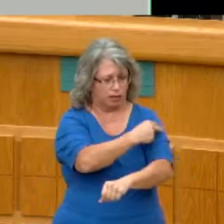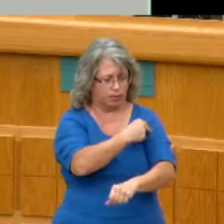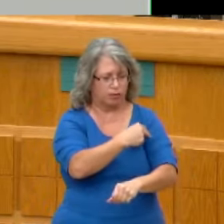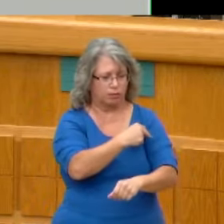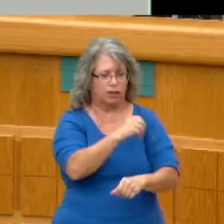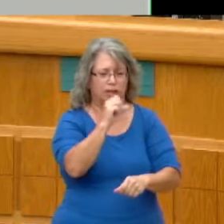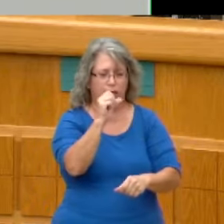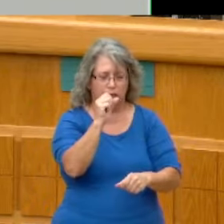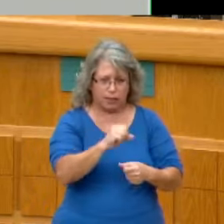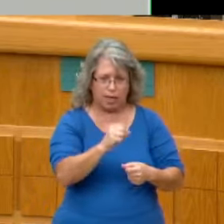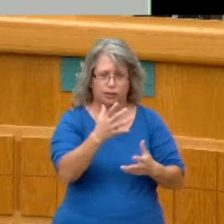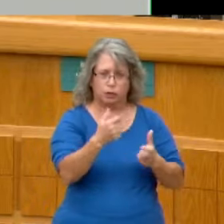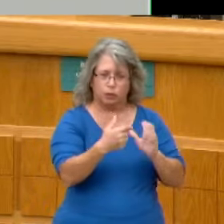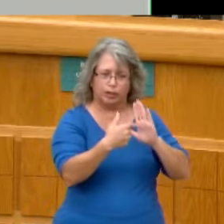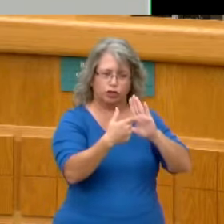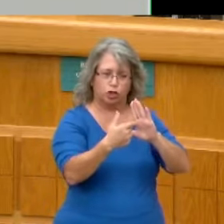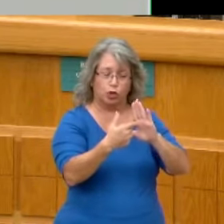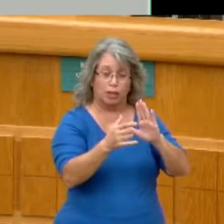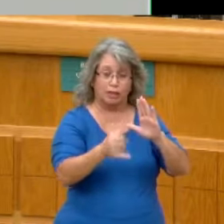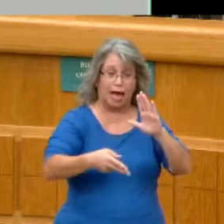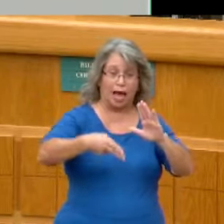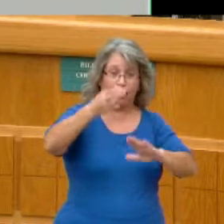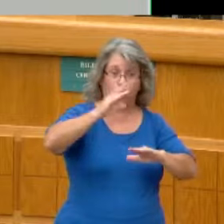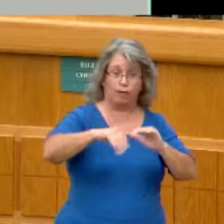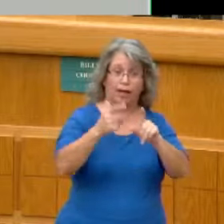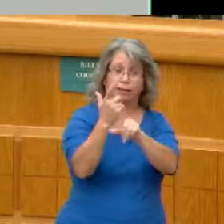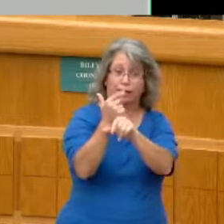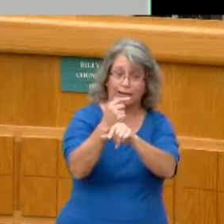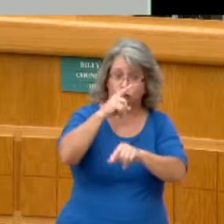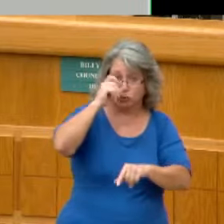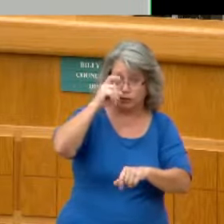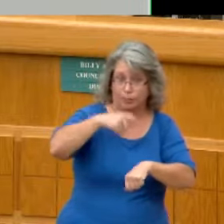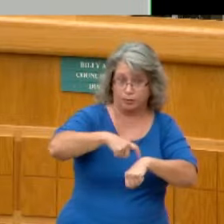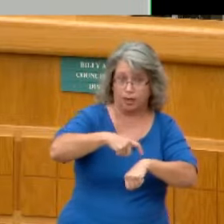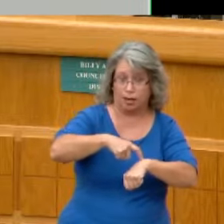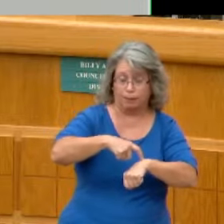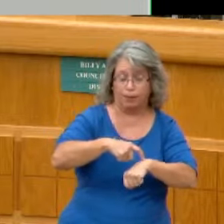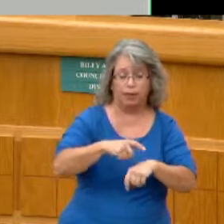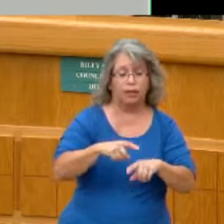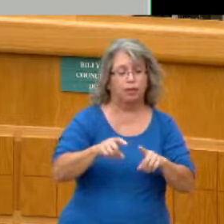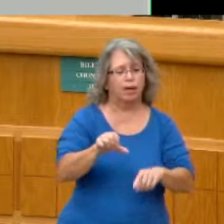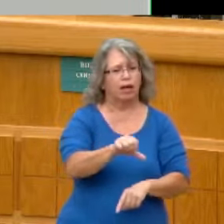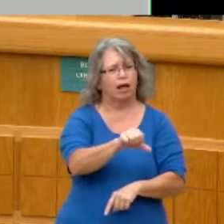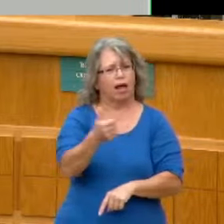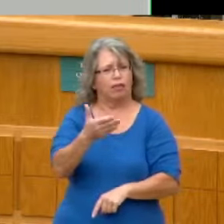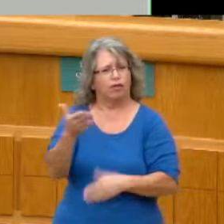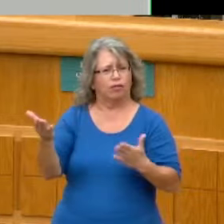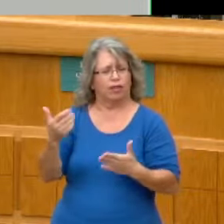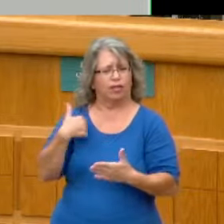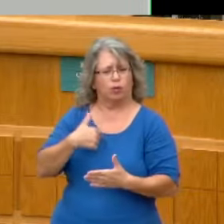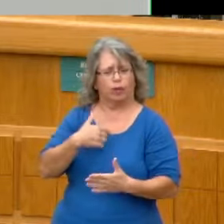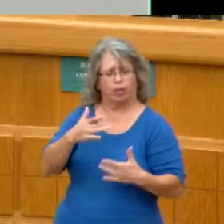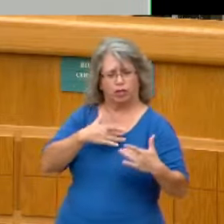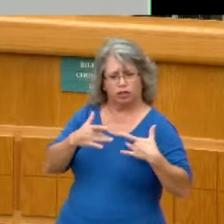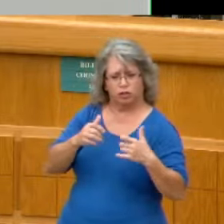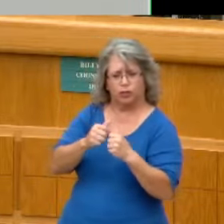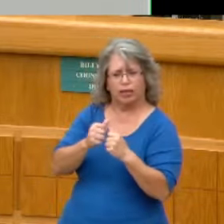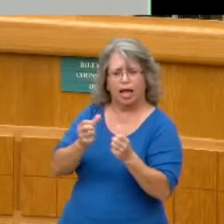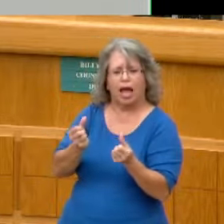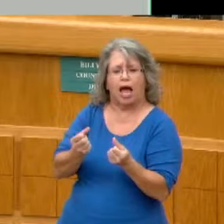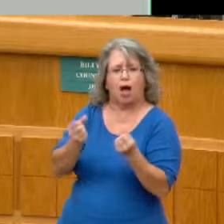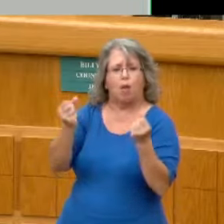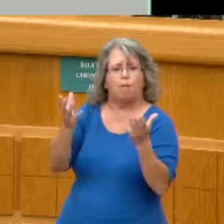summer. But something else that we're concerned with is exactly how much of the hospital capacity is taken up at this